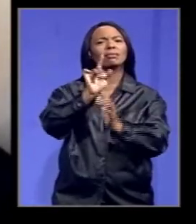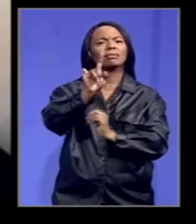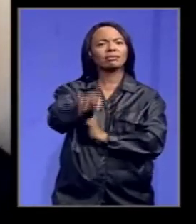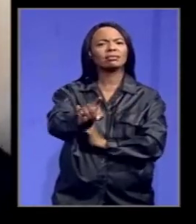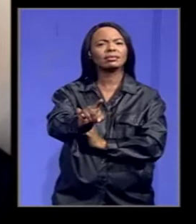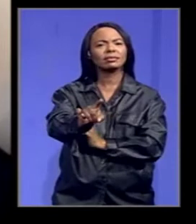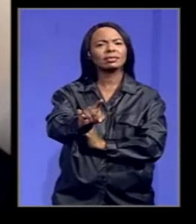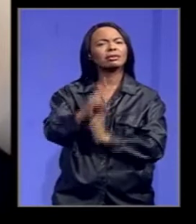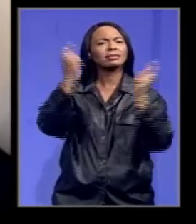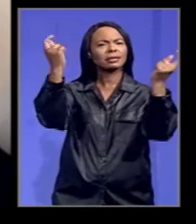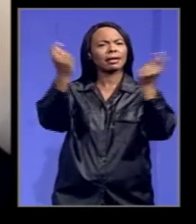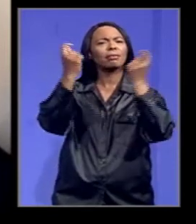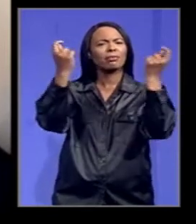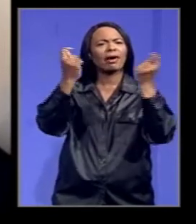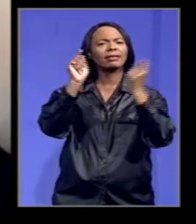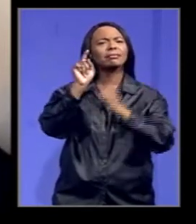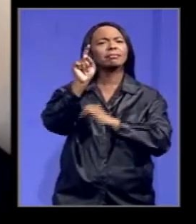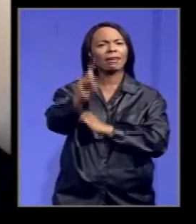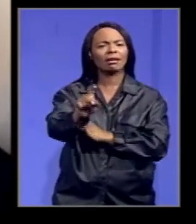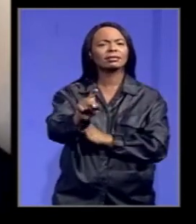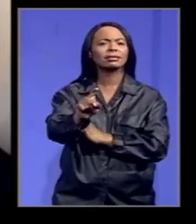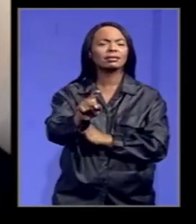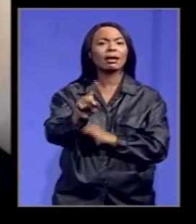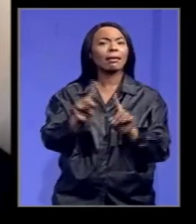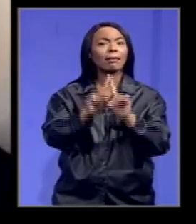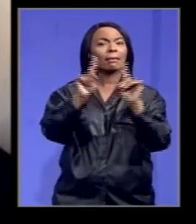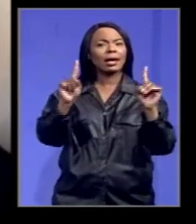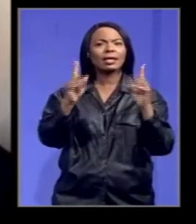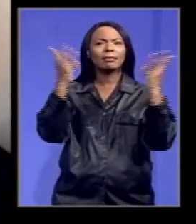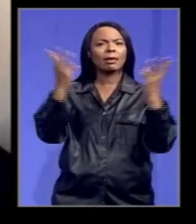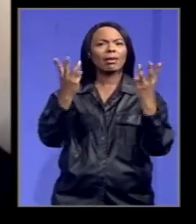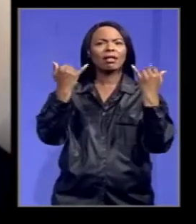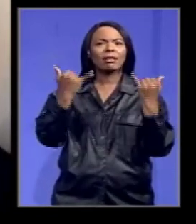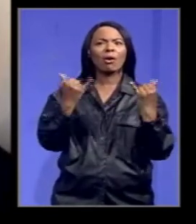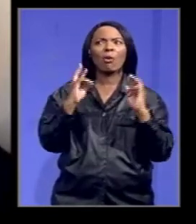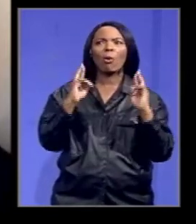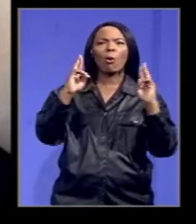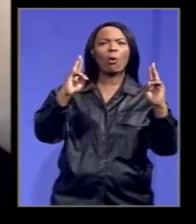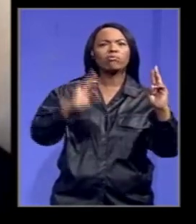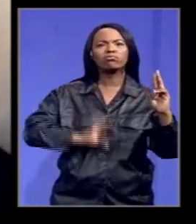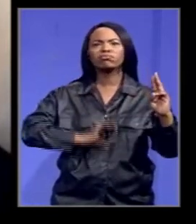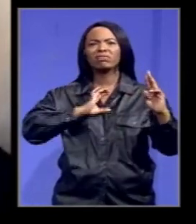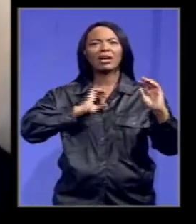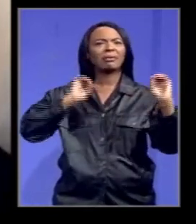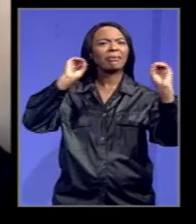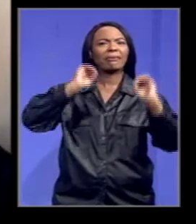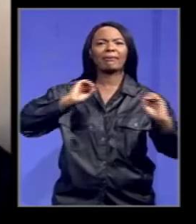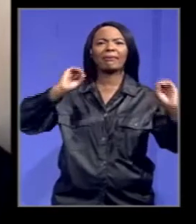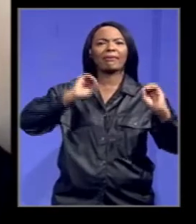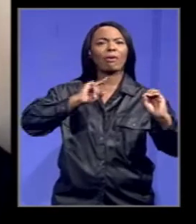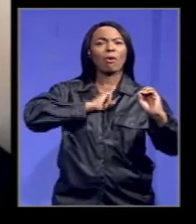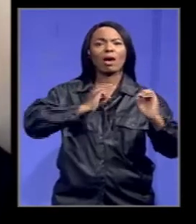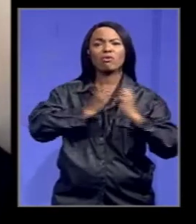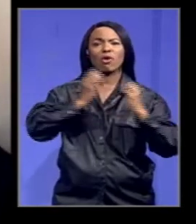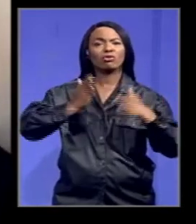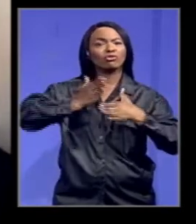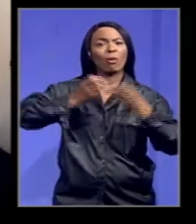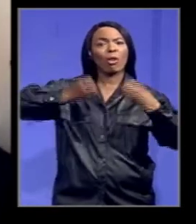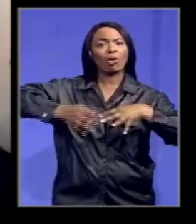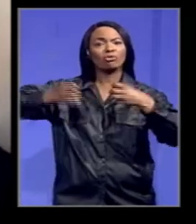le ketekwe. Yaanong batho ba bangata ha ba sa hlotse ba bile le tshepo ya ho le keteka ntleng ya hlokeho ya